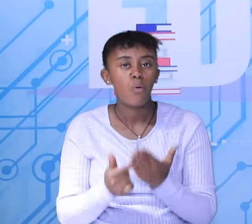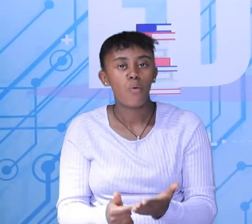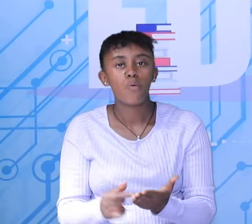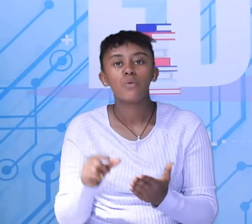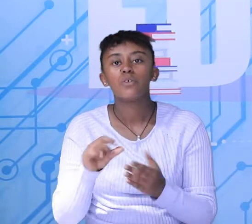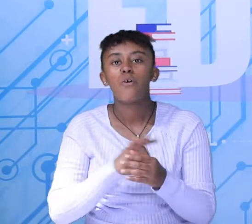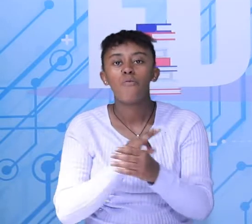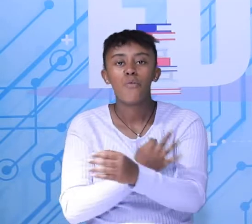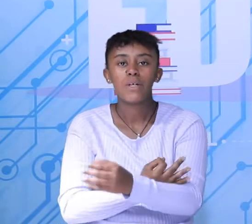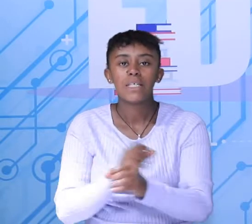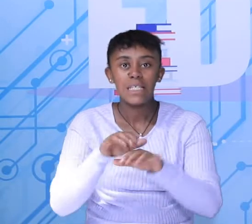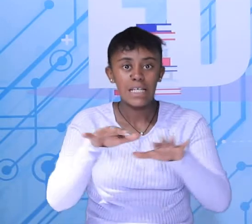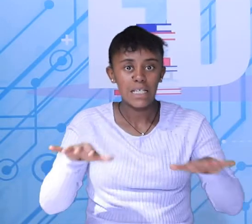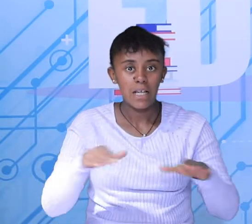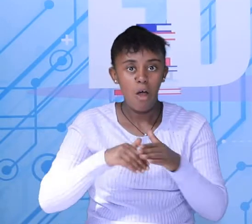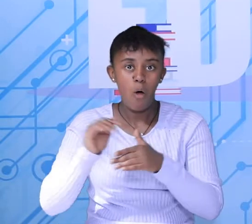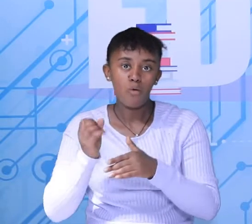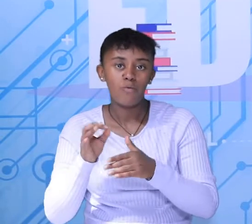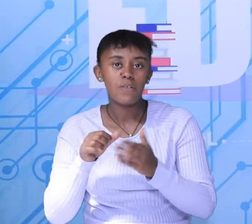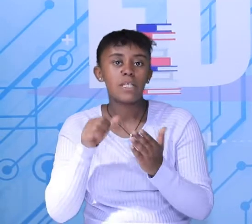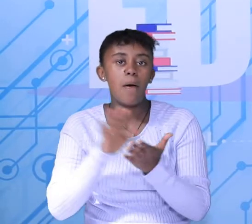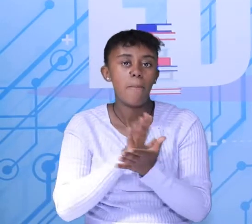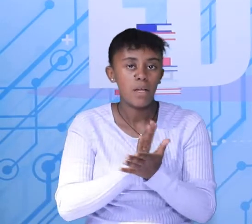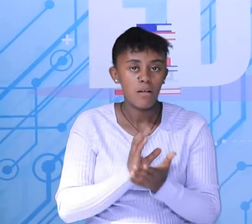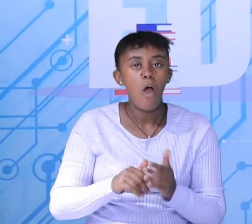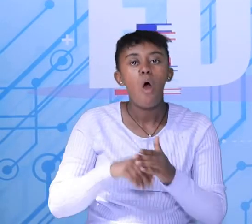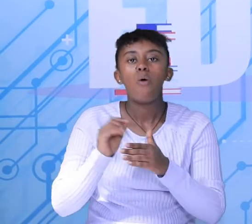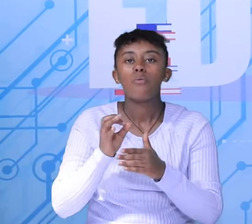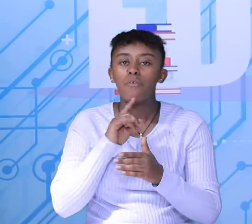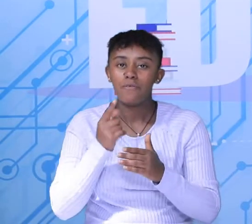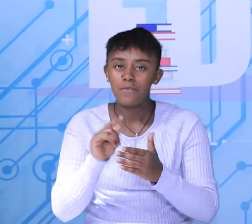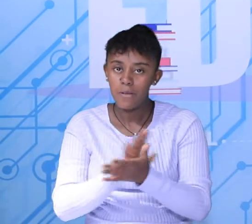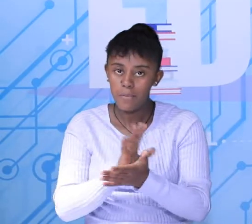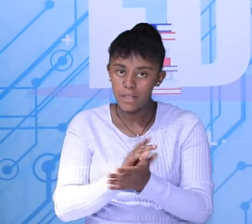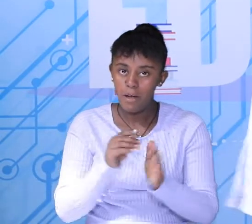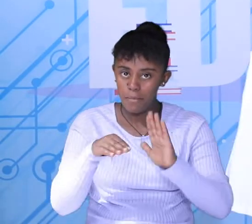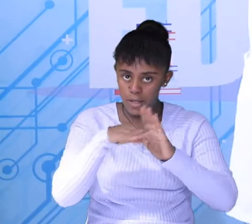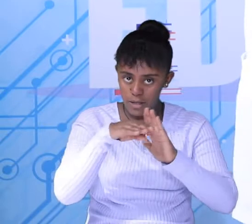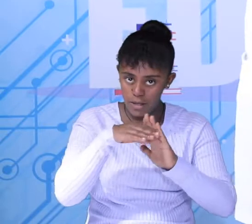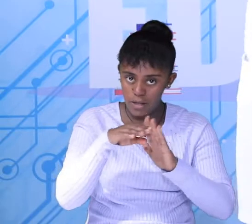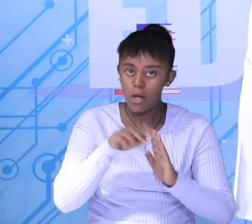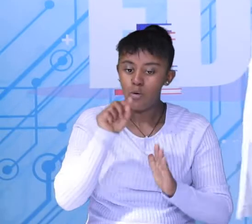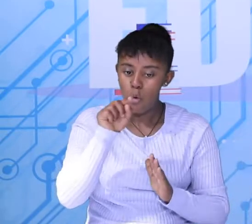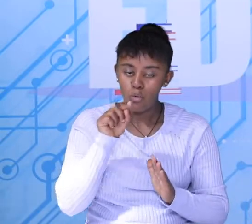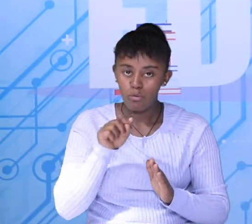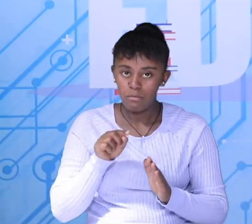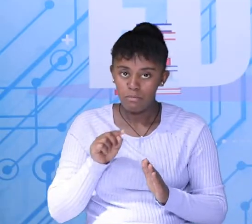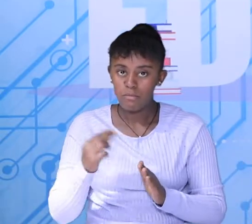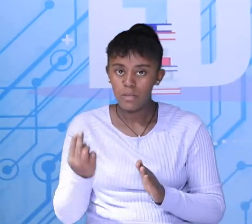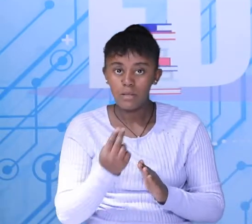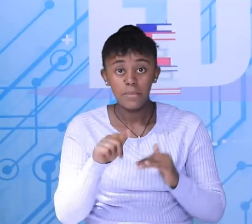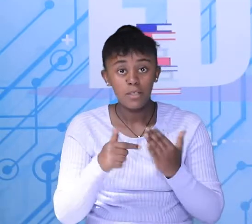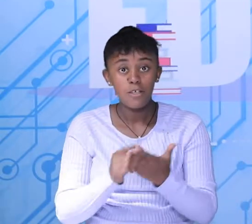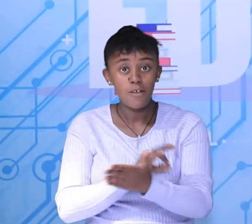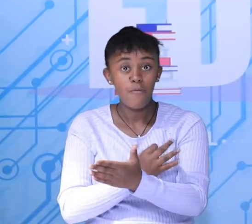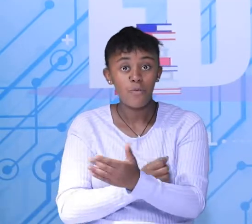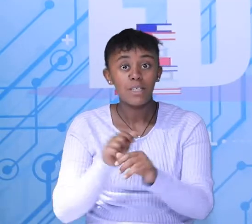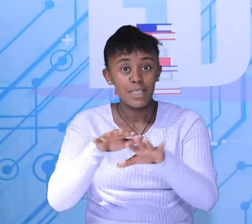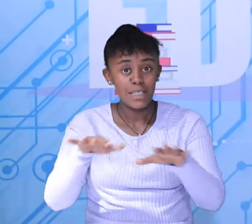it's found at some angle, theta, which is 30 degree. Therefore, it's possible to determine for each